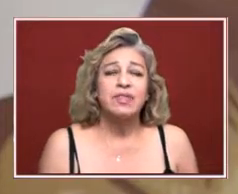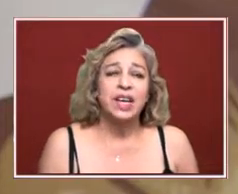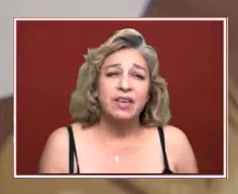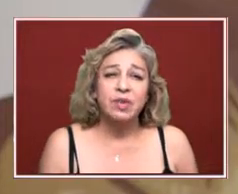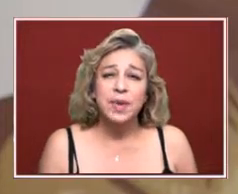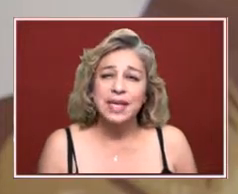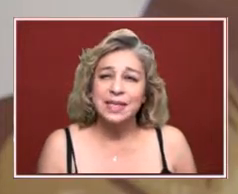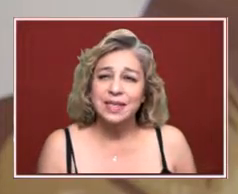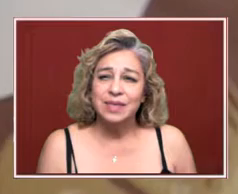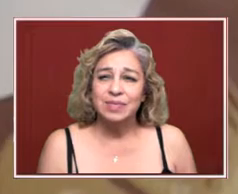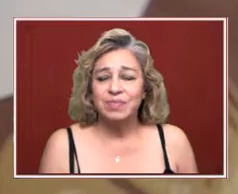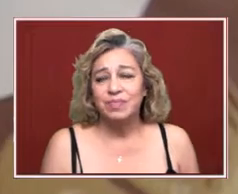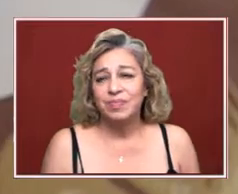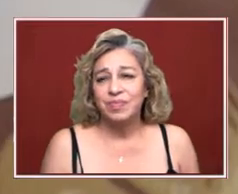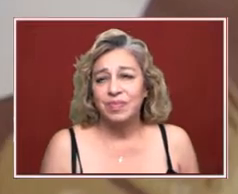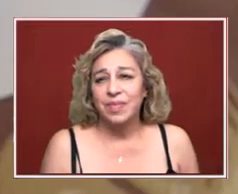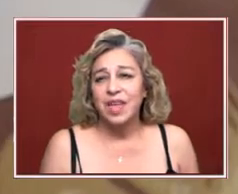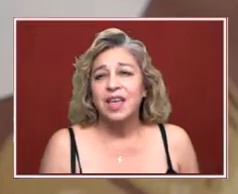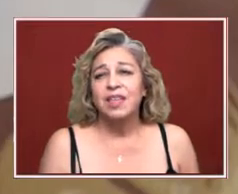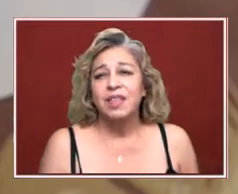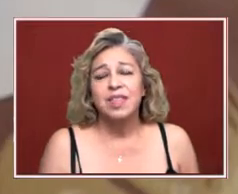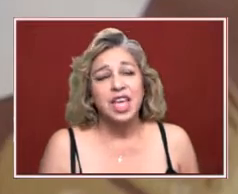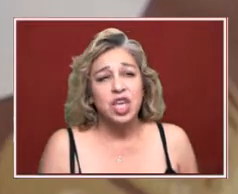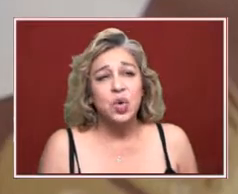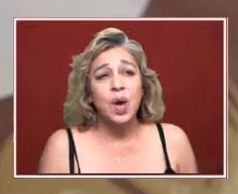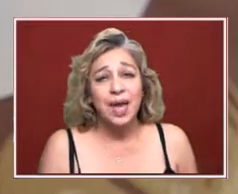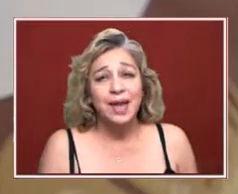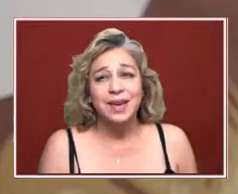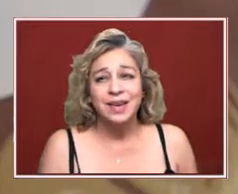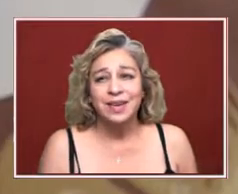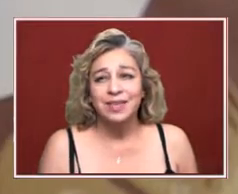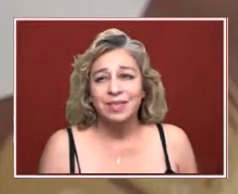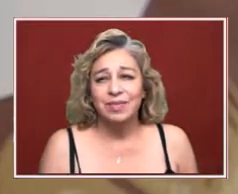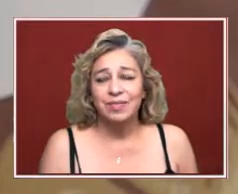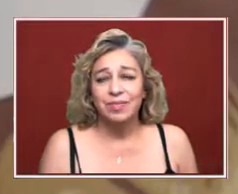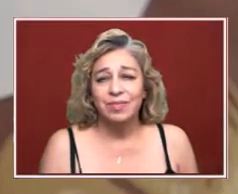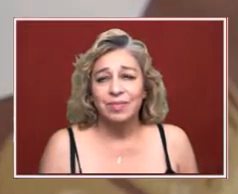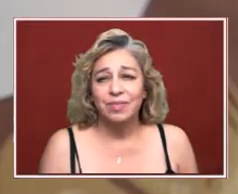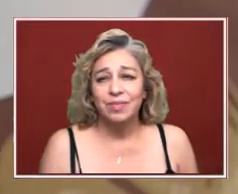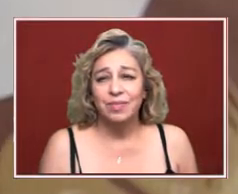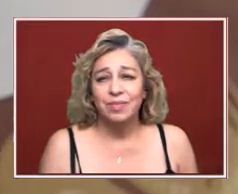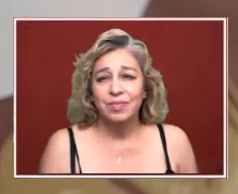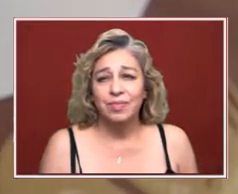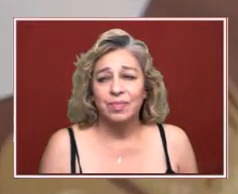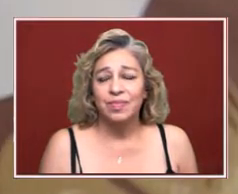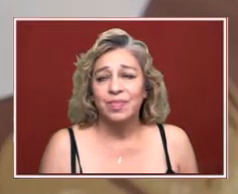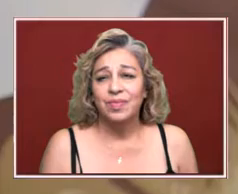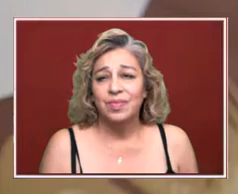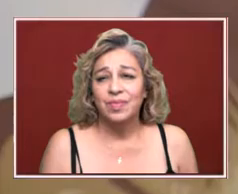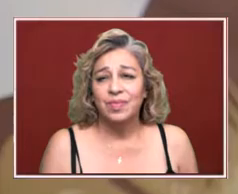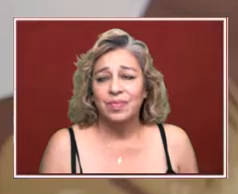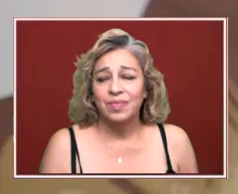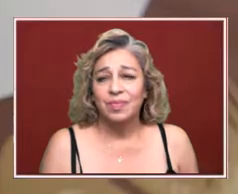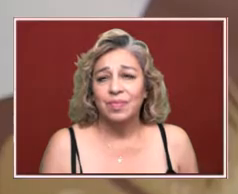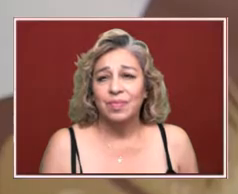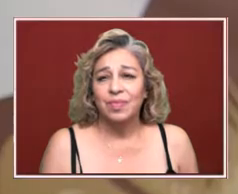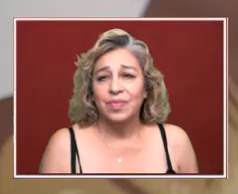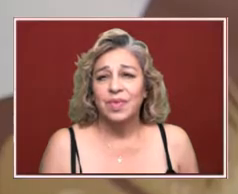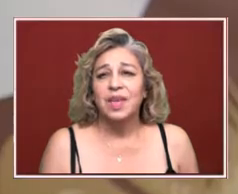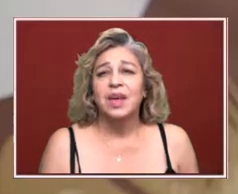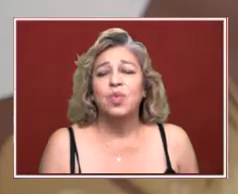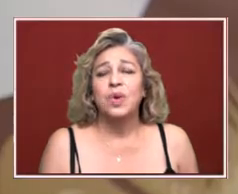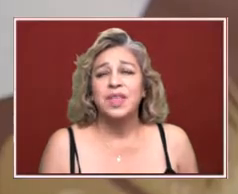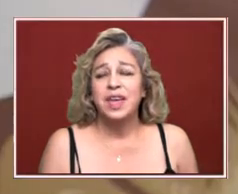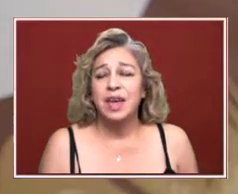We have a government. Que usted encabeza. Con el that you head. Respaldo de una amplia porción de nuestra